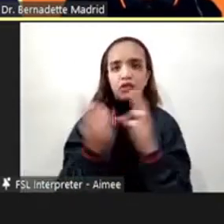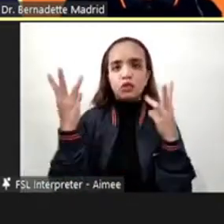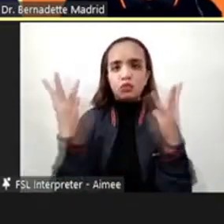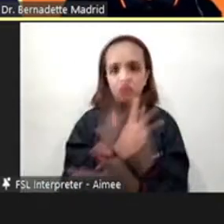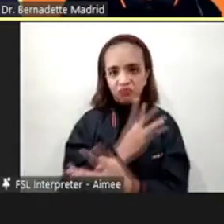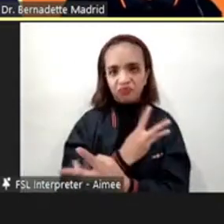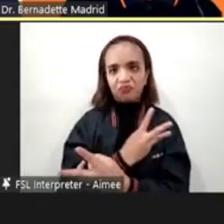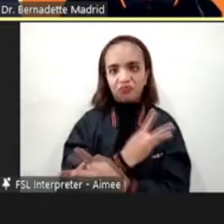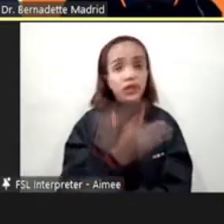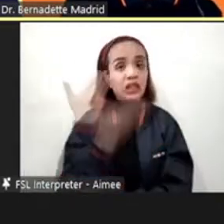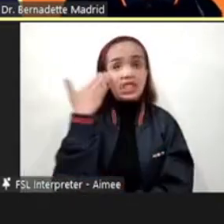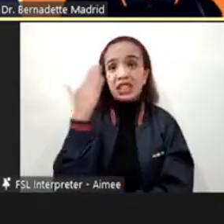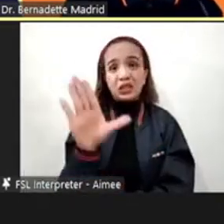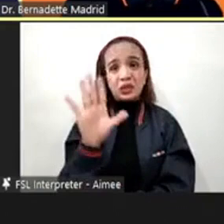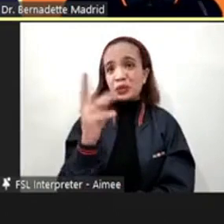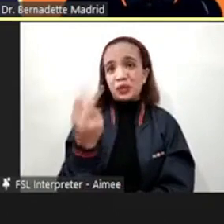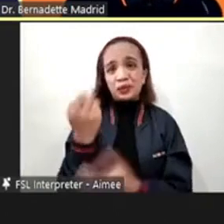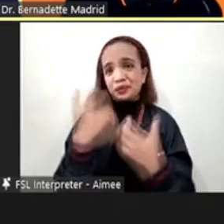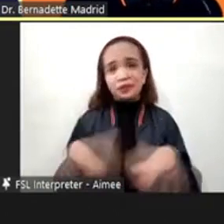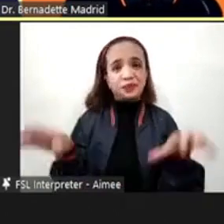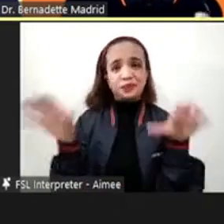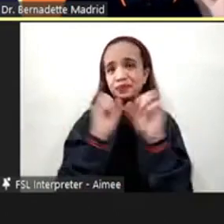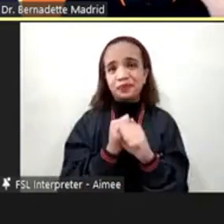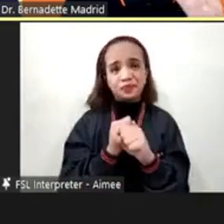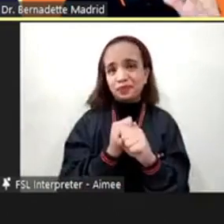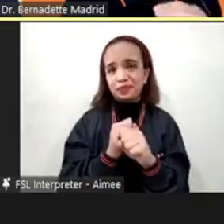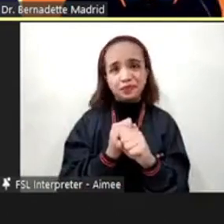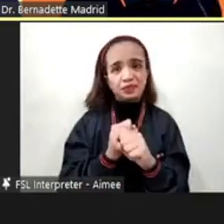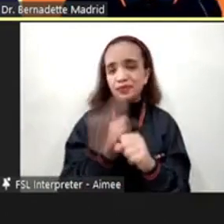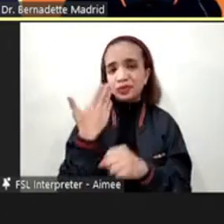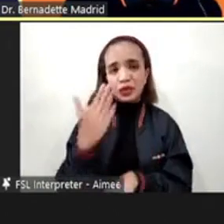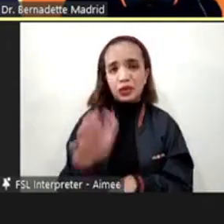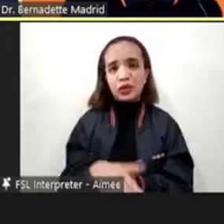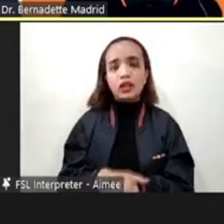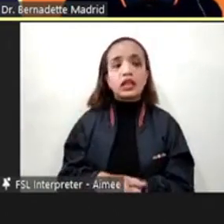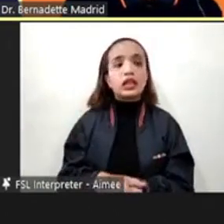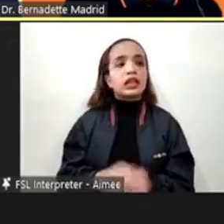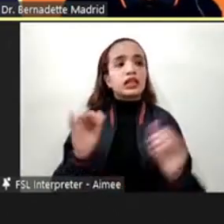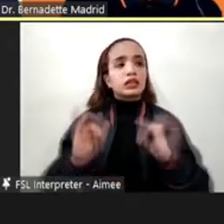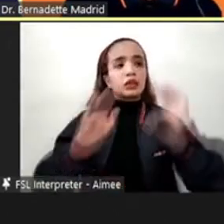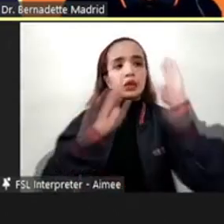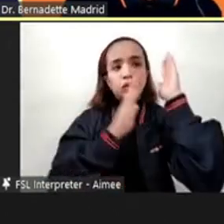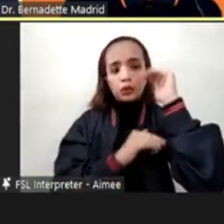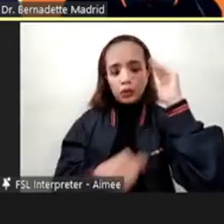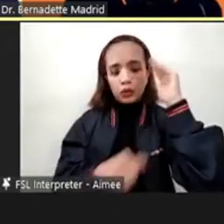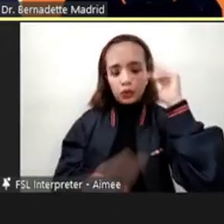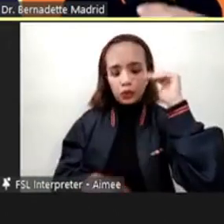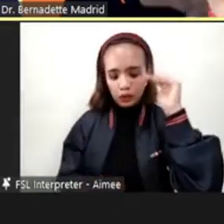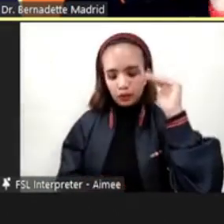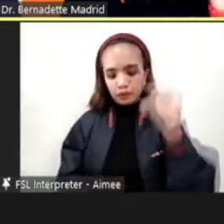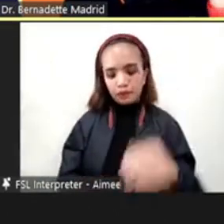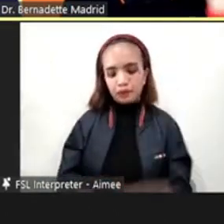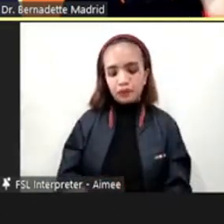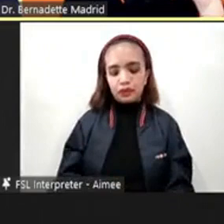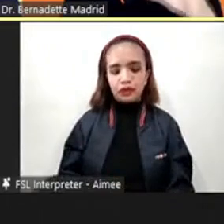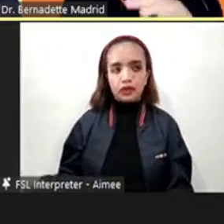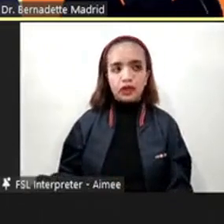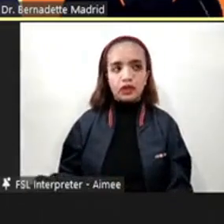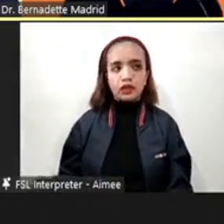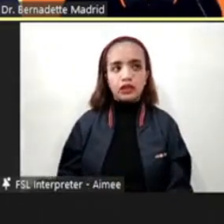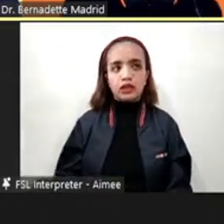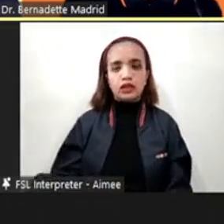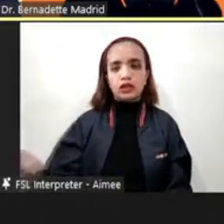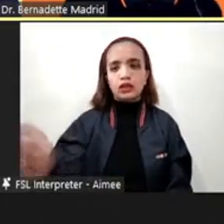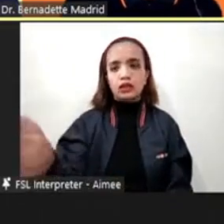know when this will end. Para bang we hope, and then we get disappointed. We hope, we